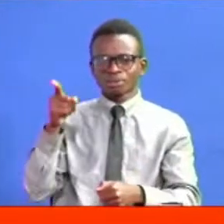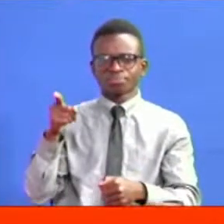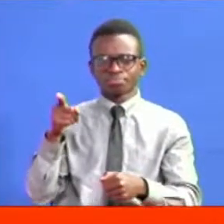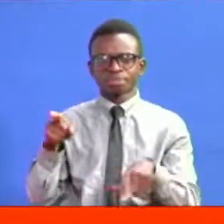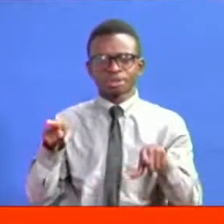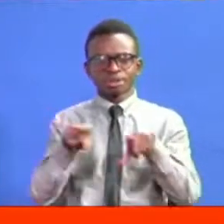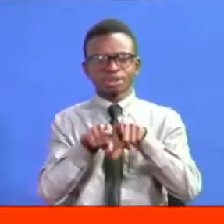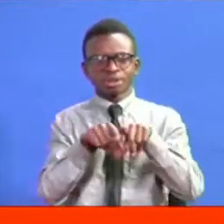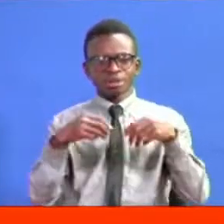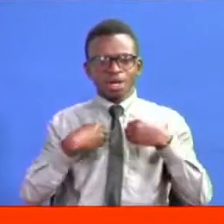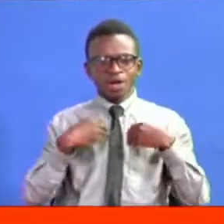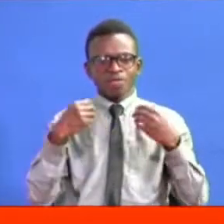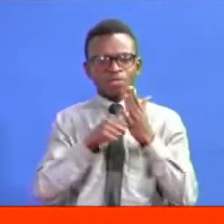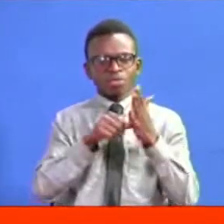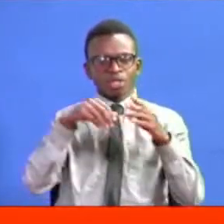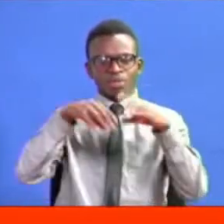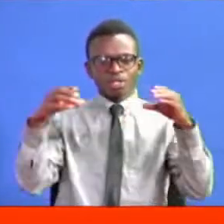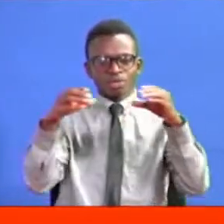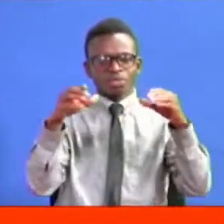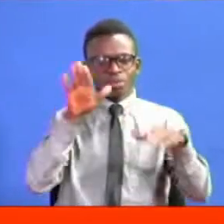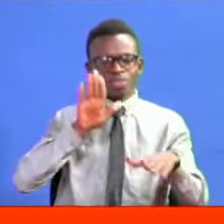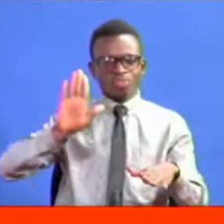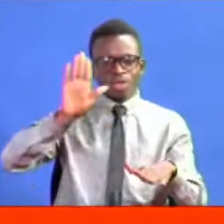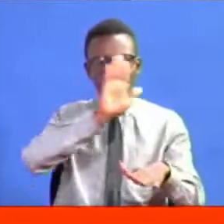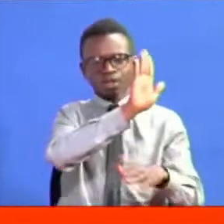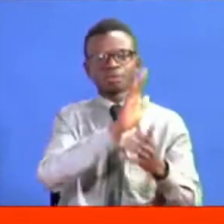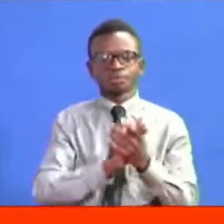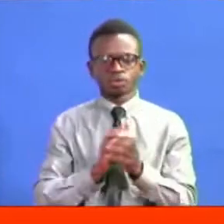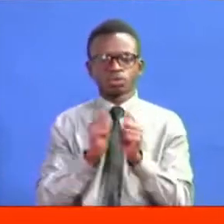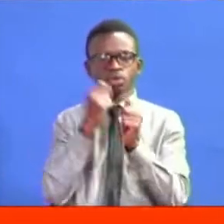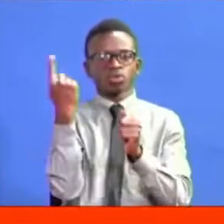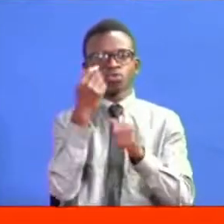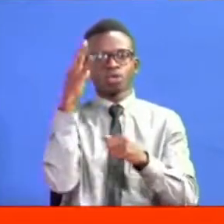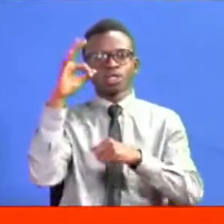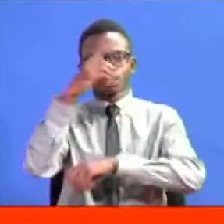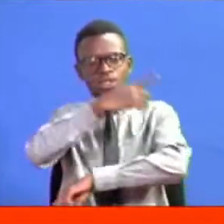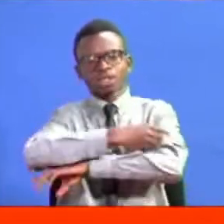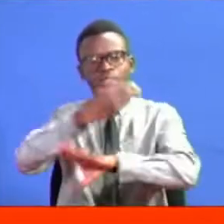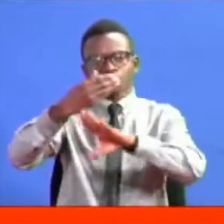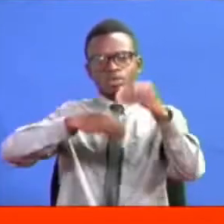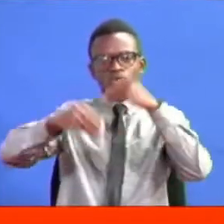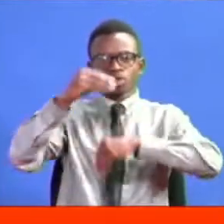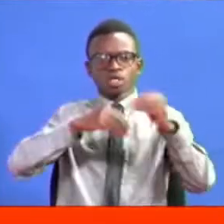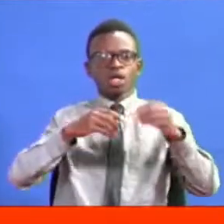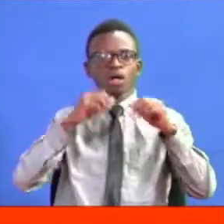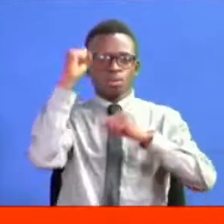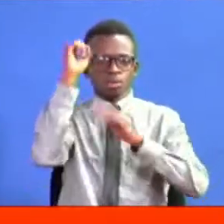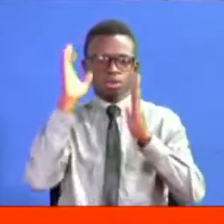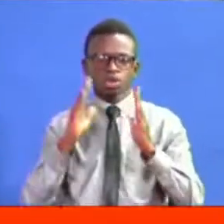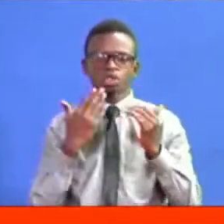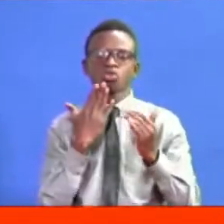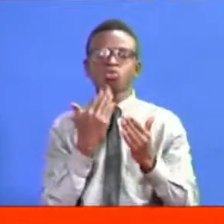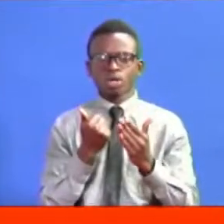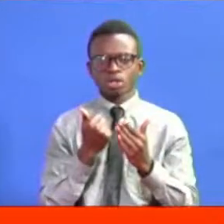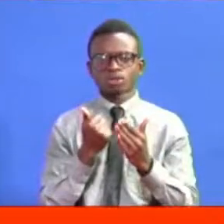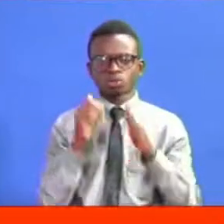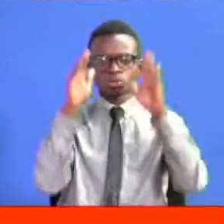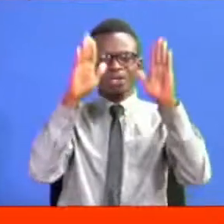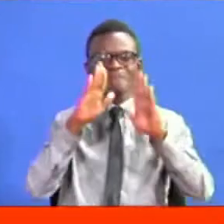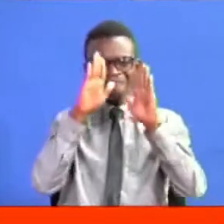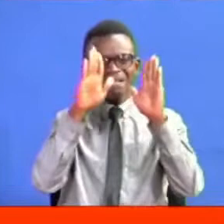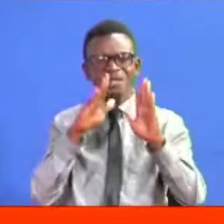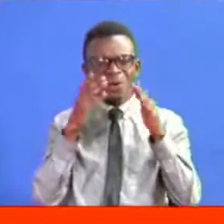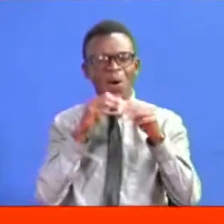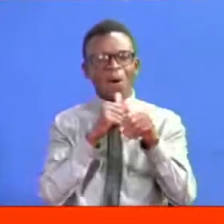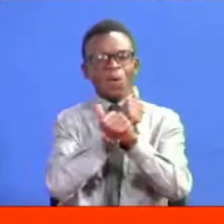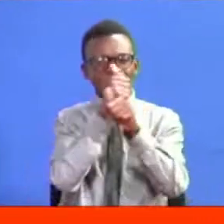party. With just 3 days to the general election, all candidates are hoping to maximize on the remaining 48 hours to seal their